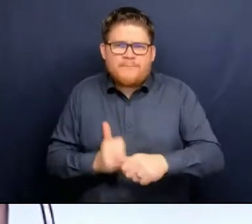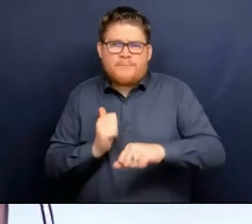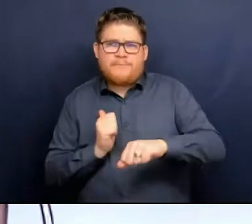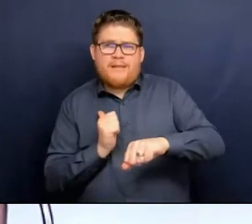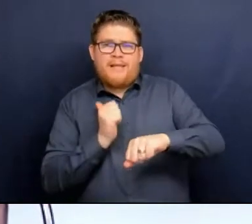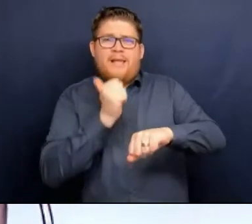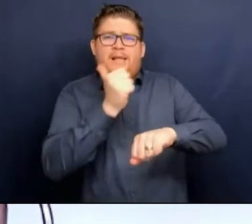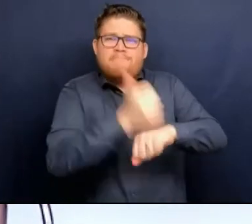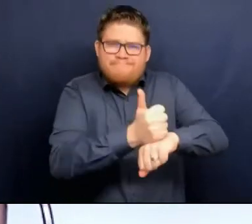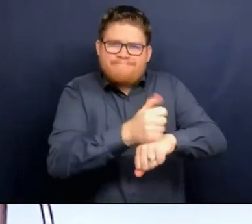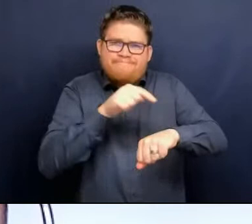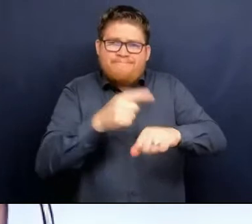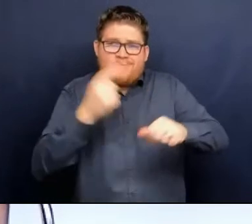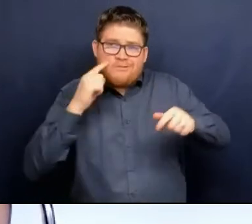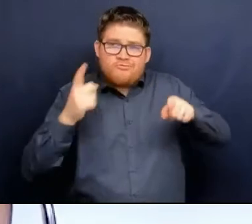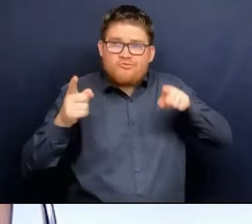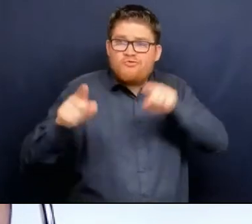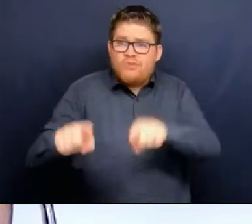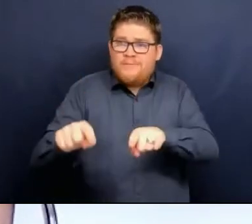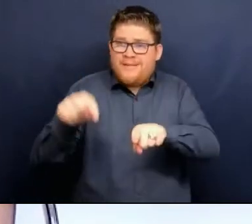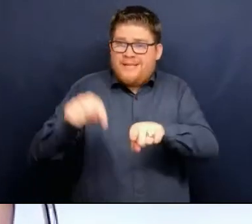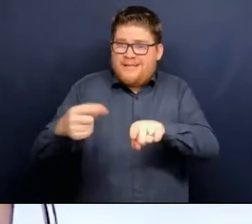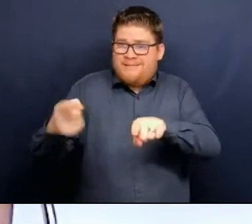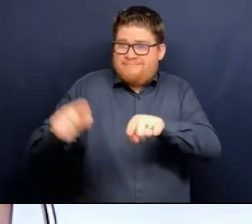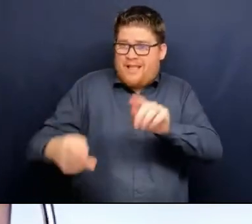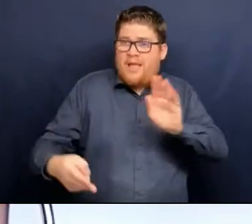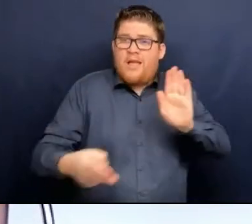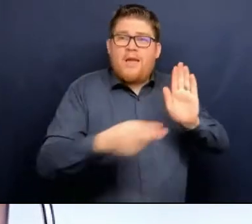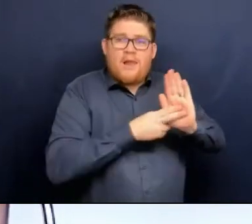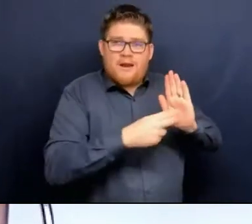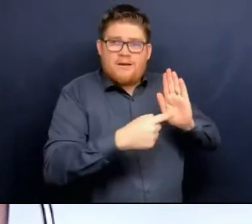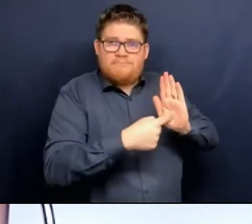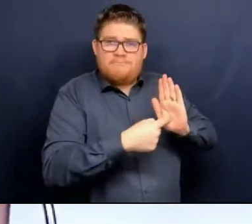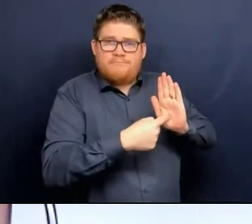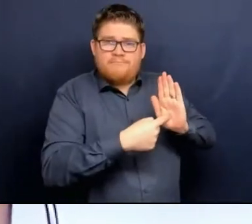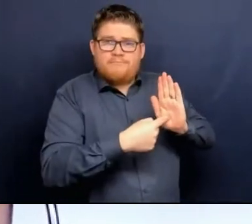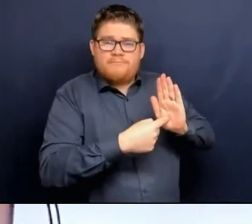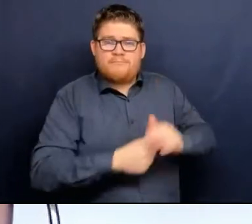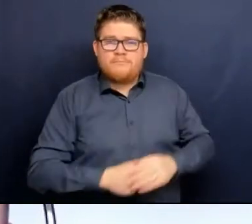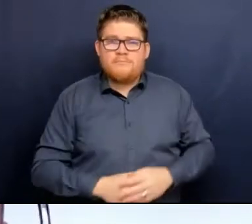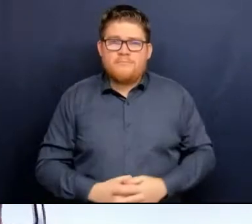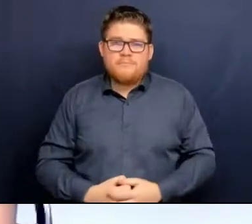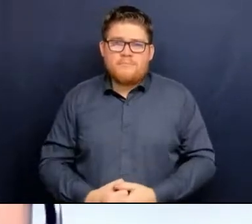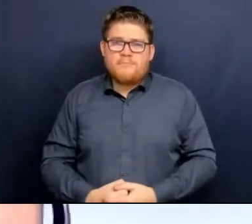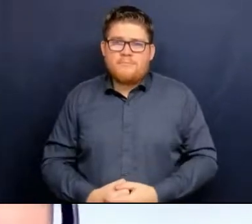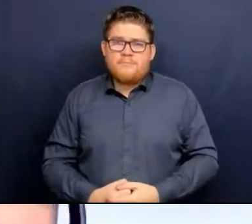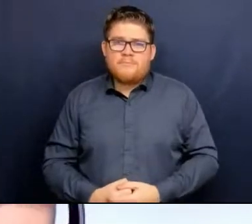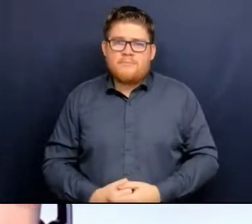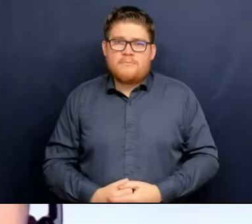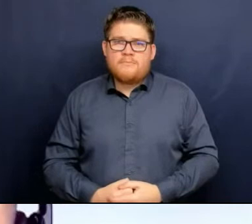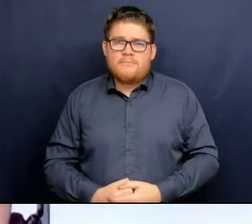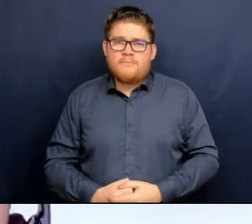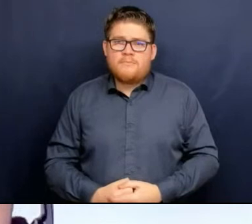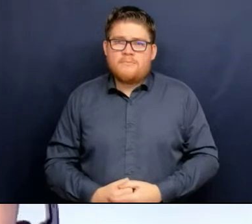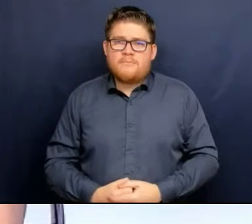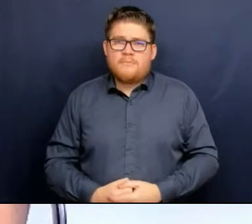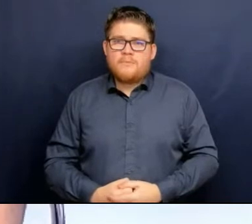of the action plan today is an important step towards reconciliation and towards fulfilling our shared commitments.